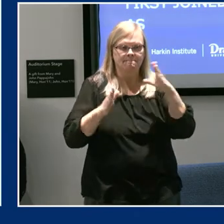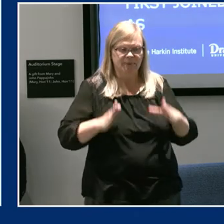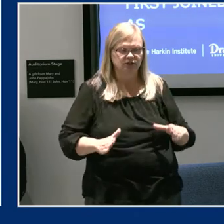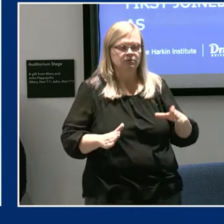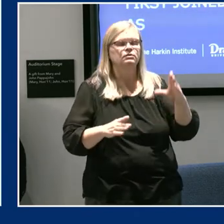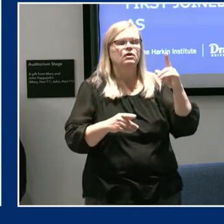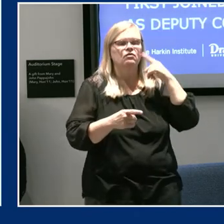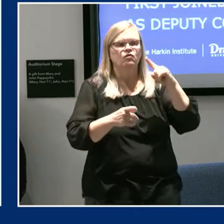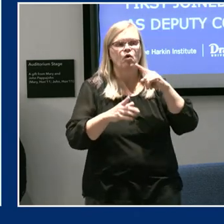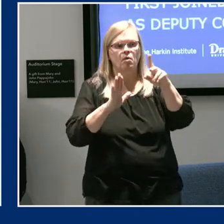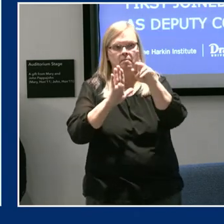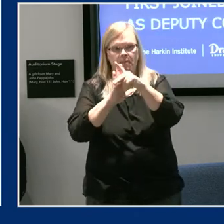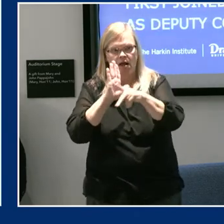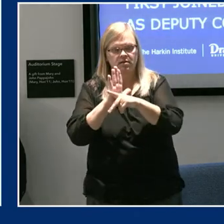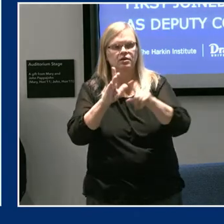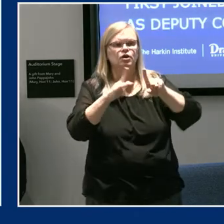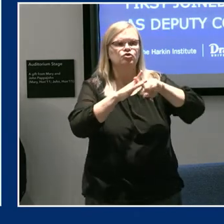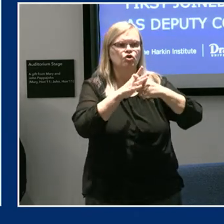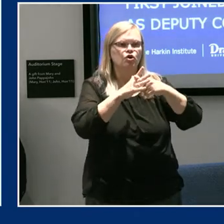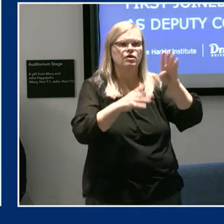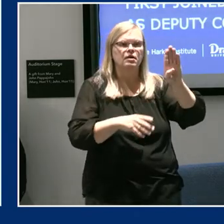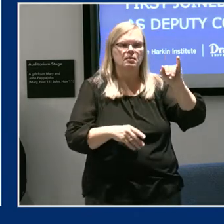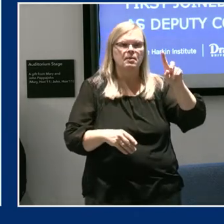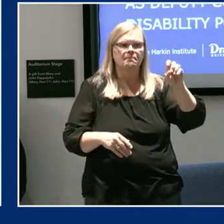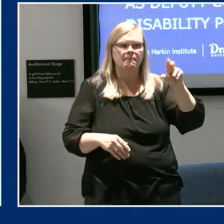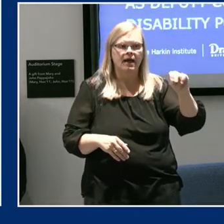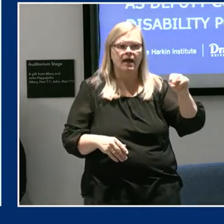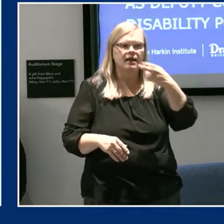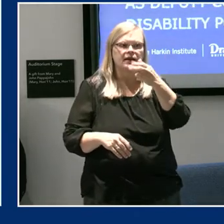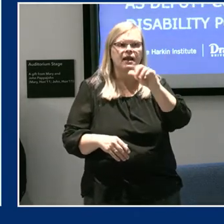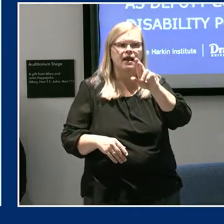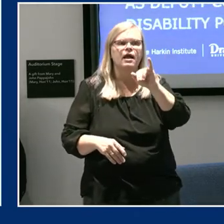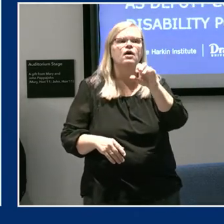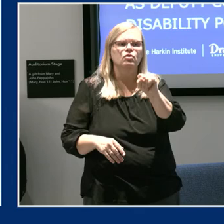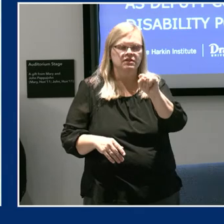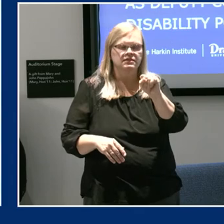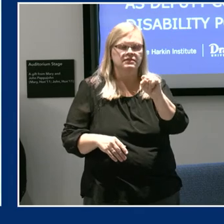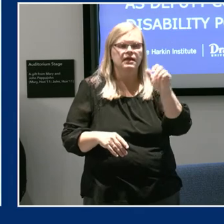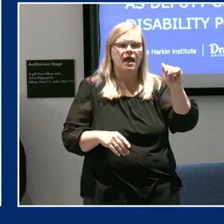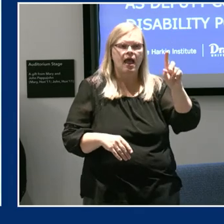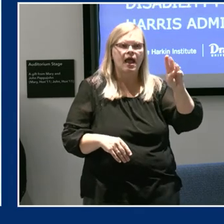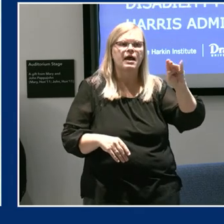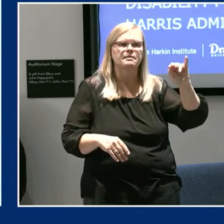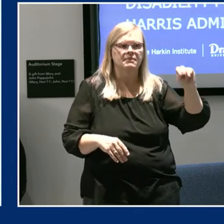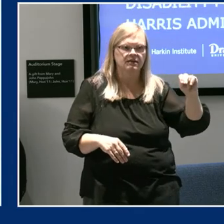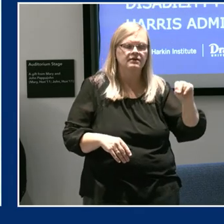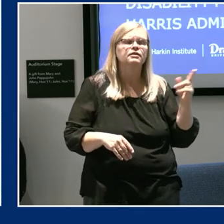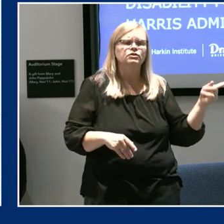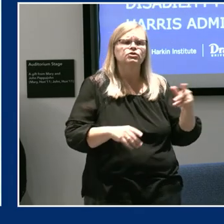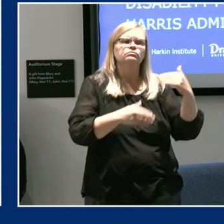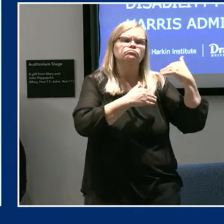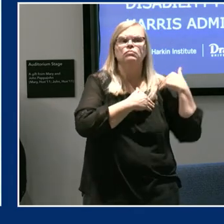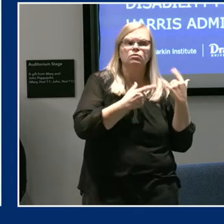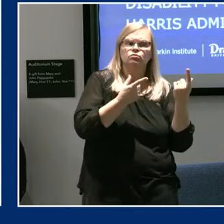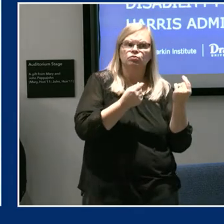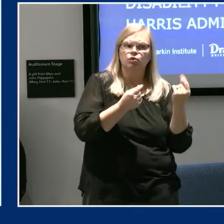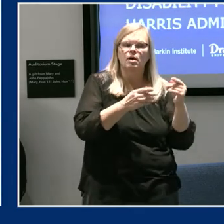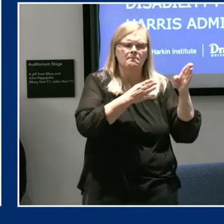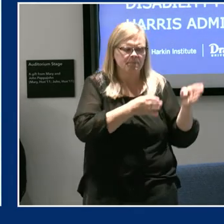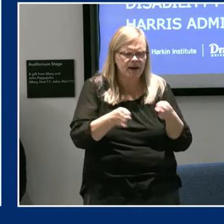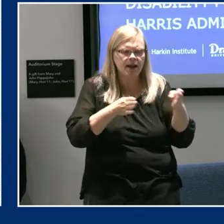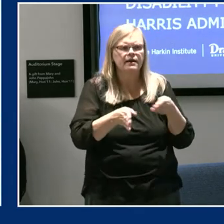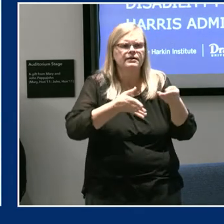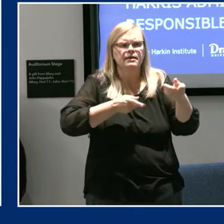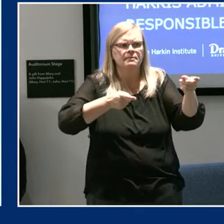Policy at the start of the Biden-Harris administration. In this role, she was responsible for planning and managing